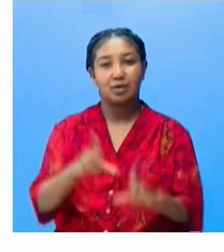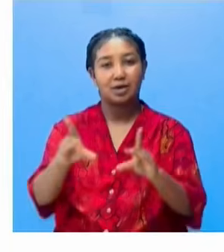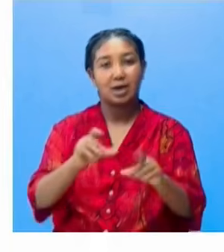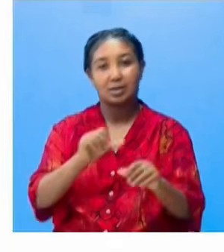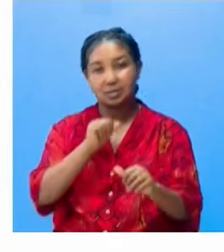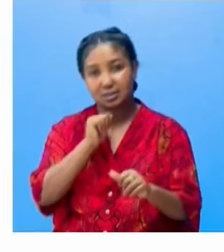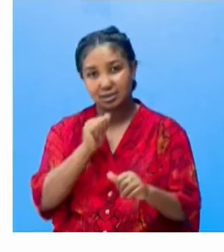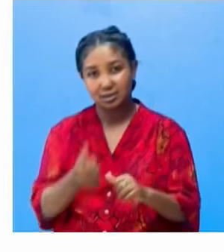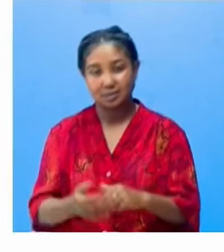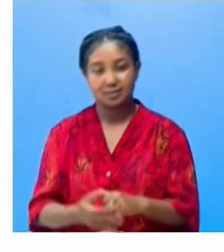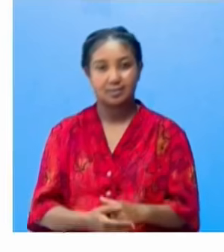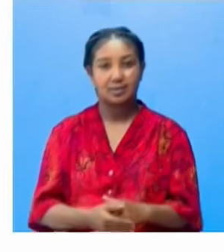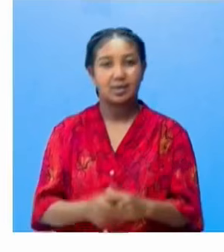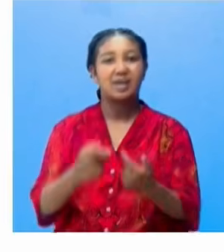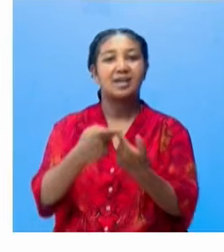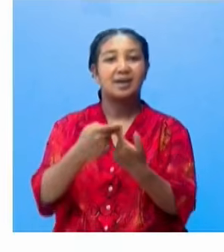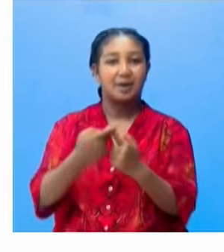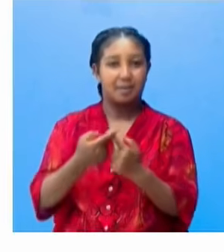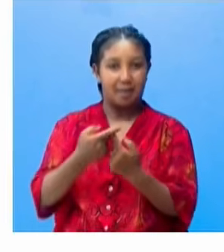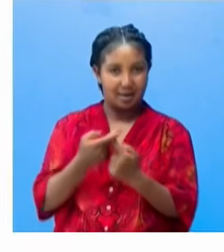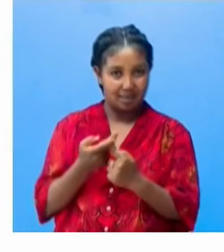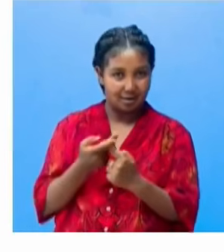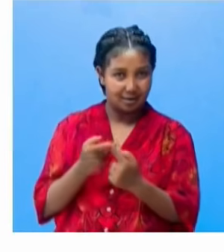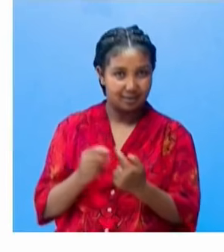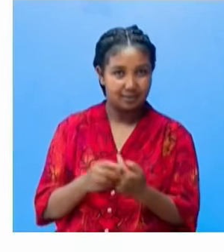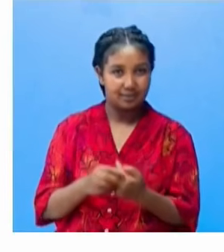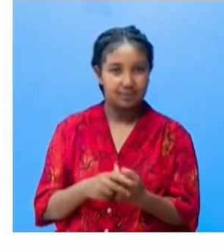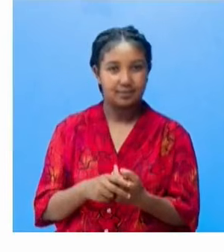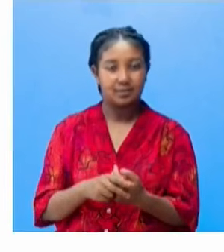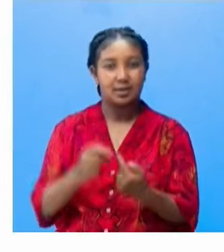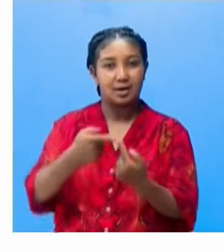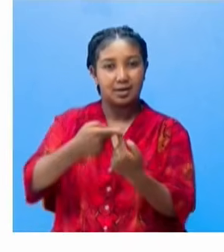or doesn't repair